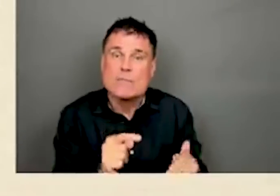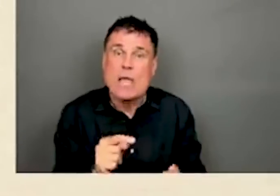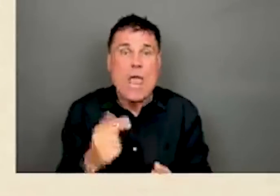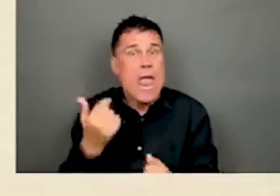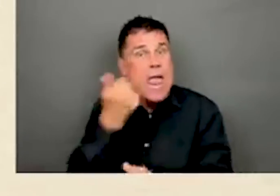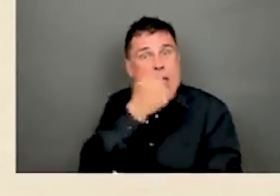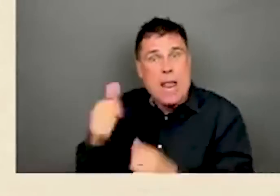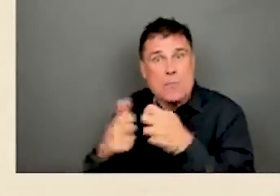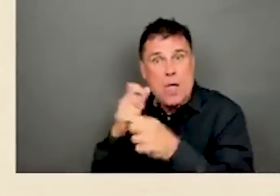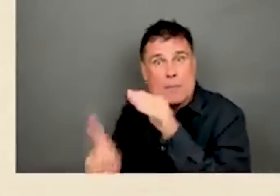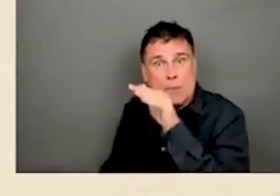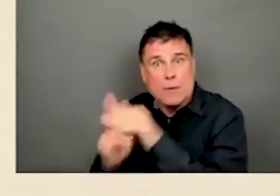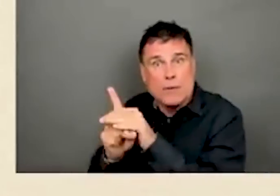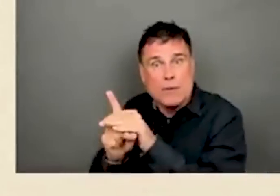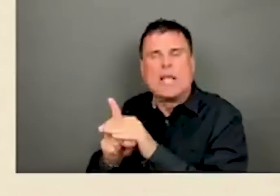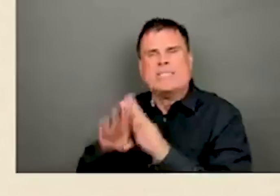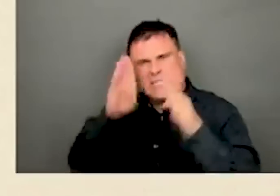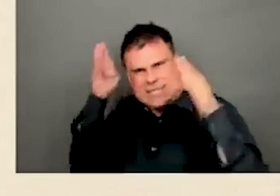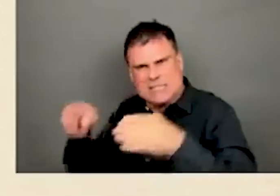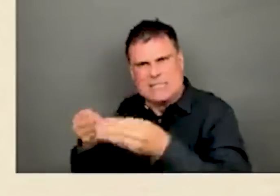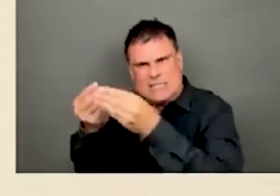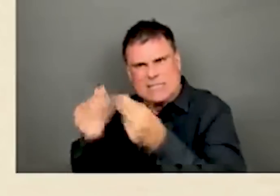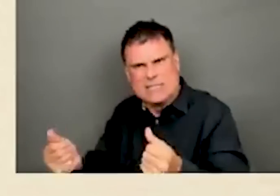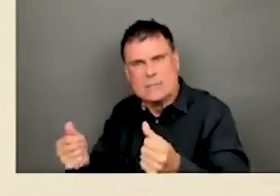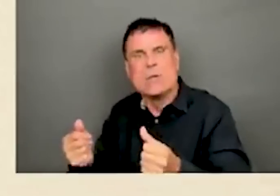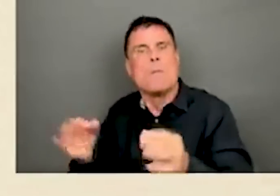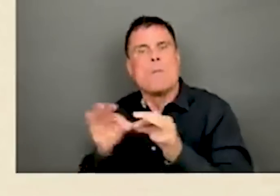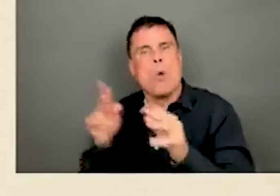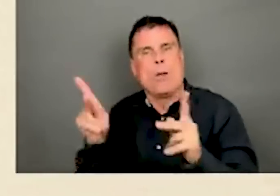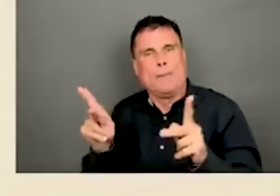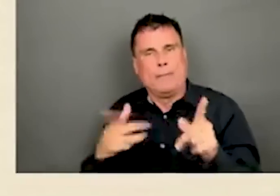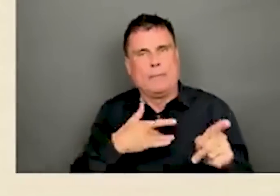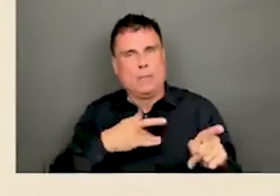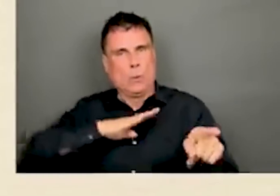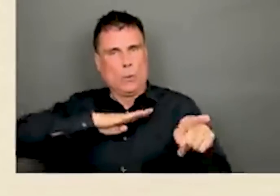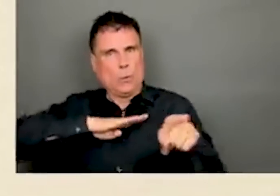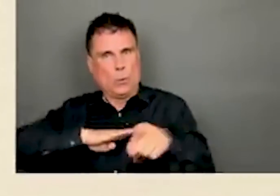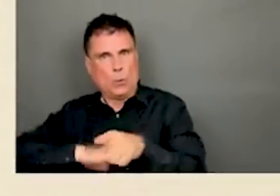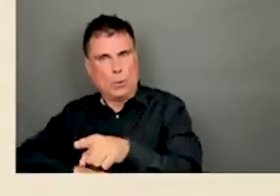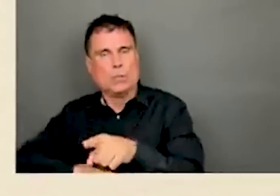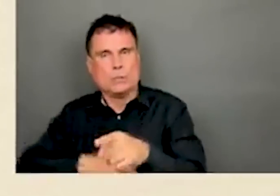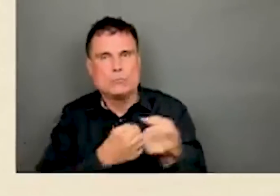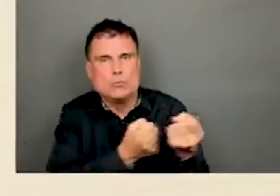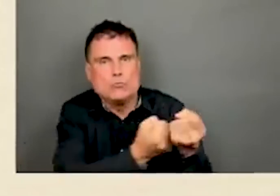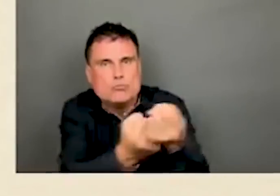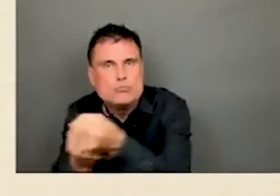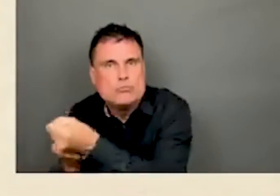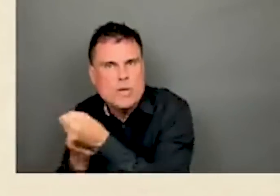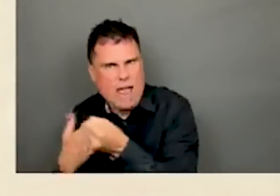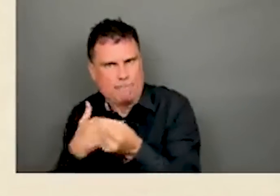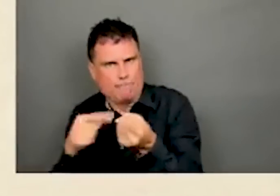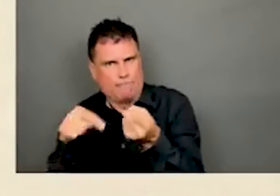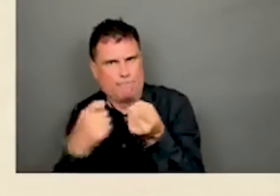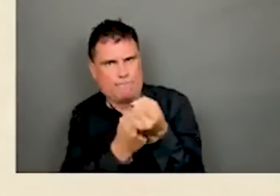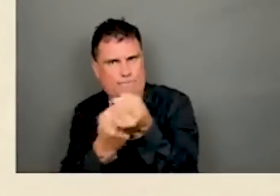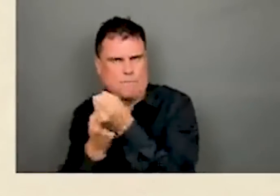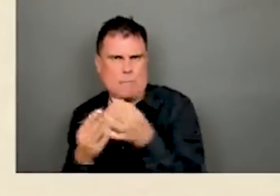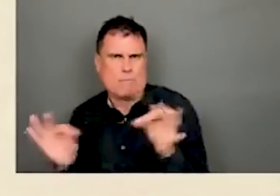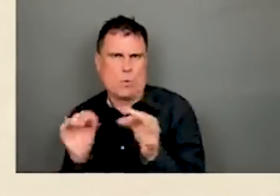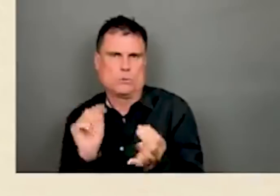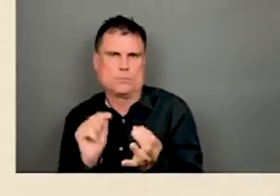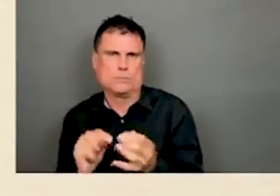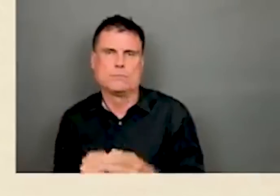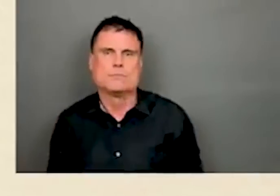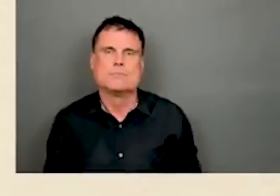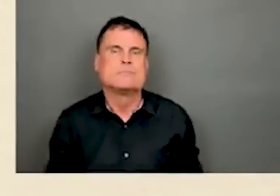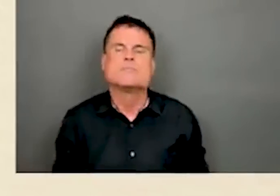have confidence that we have their back as we go, we being government. So I don't have a list of things